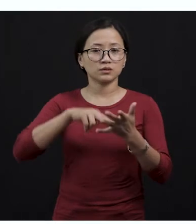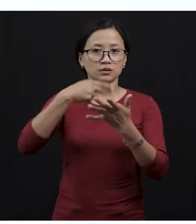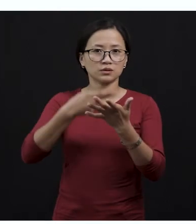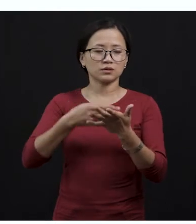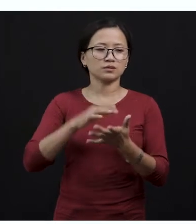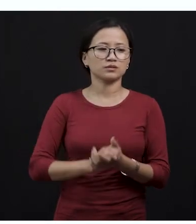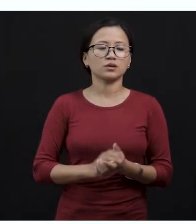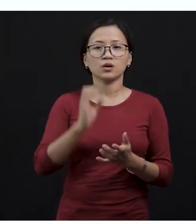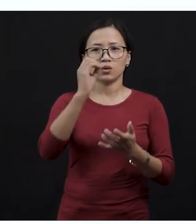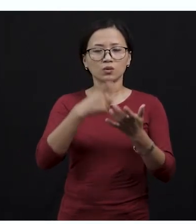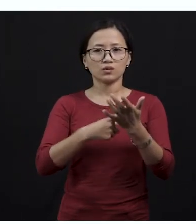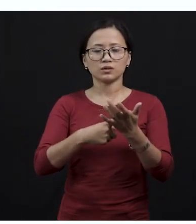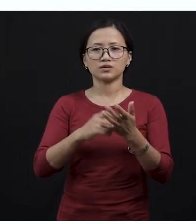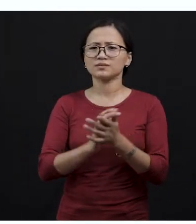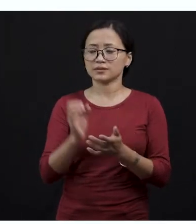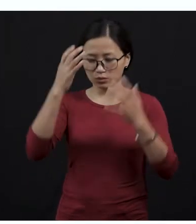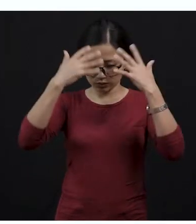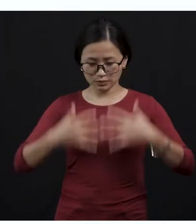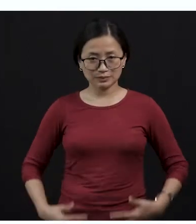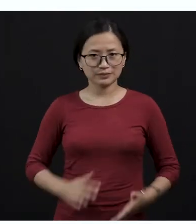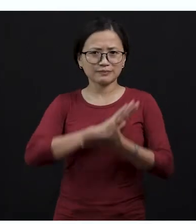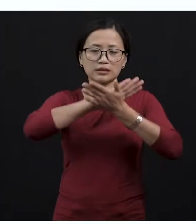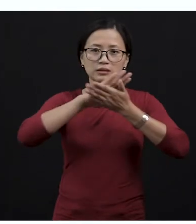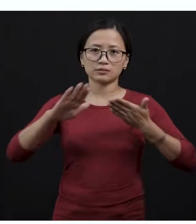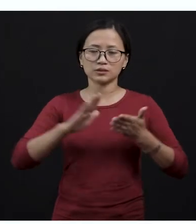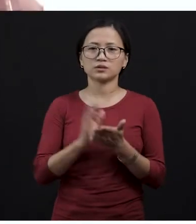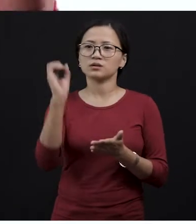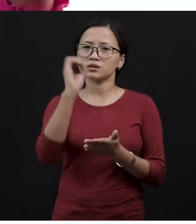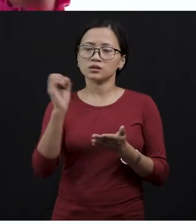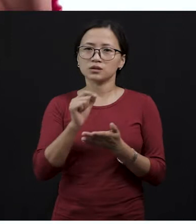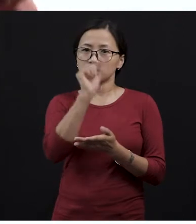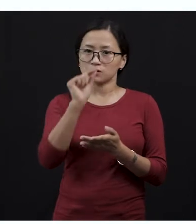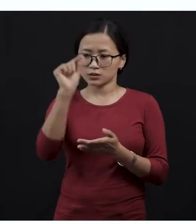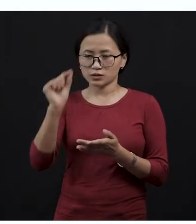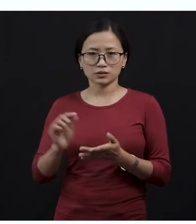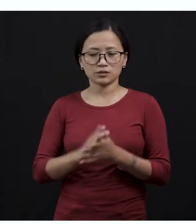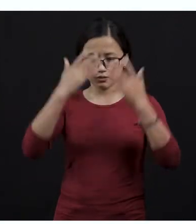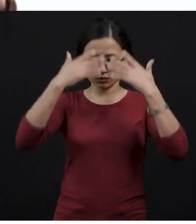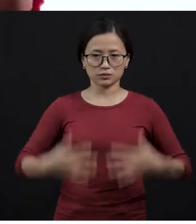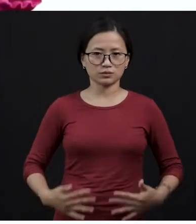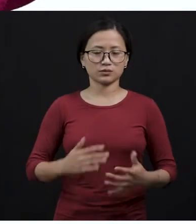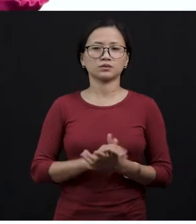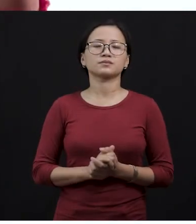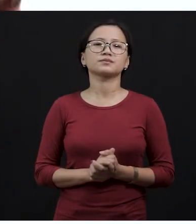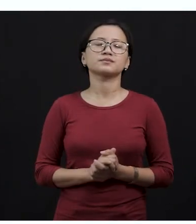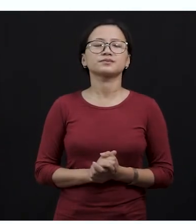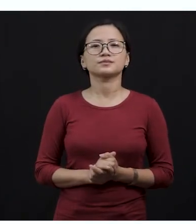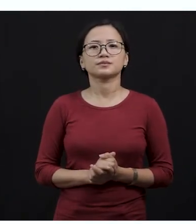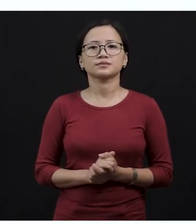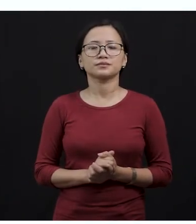an organism, a complete organism, a complete human body, or a